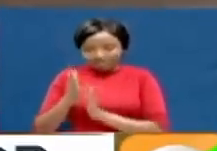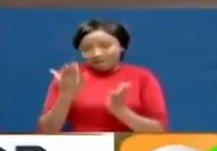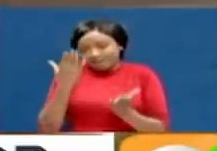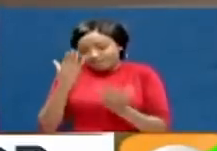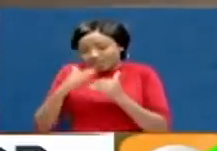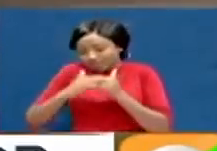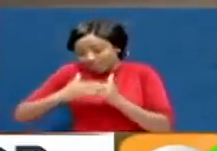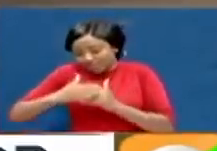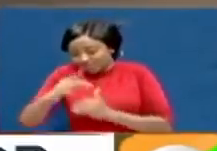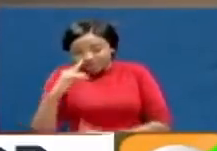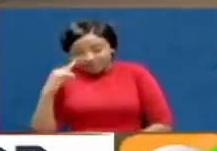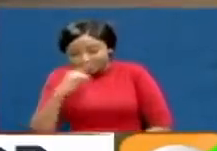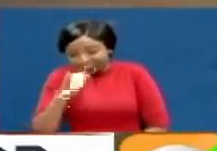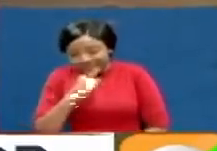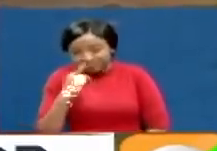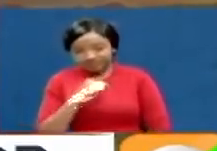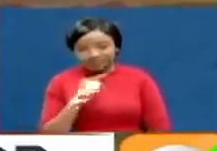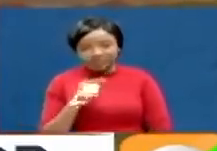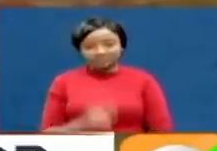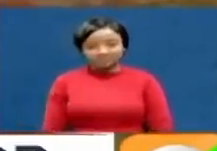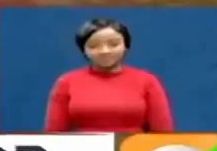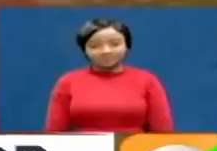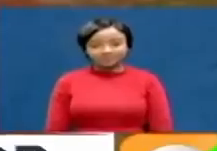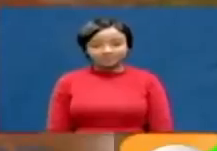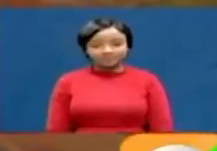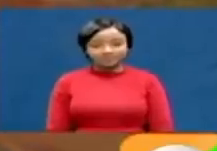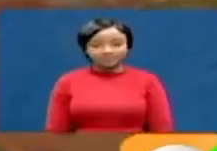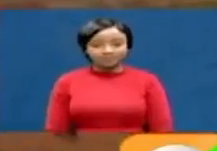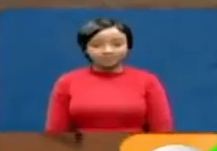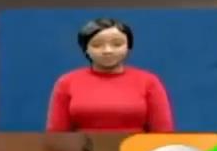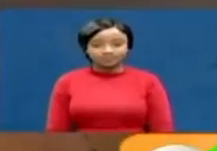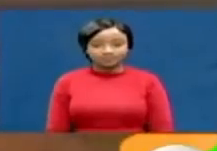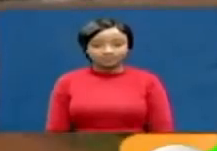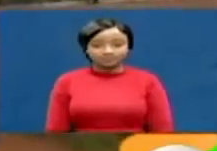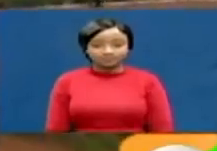the projected tough days ahead. Enock Sikolia, Citizen TV.